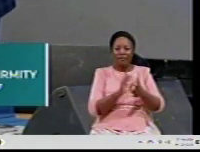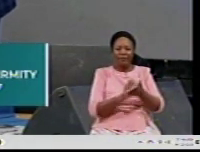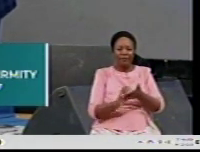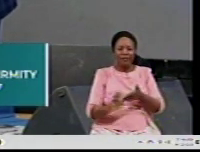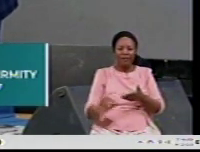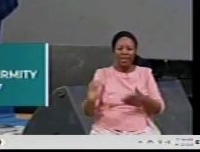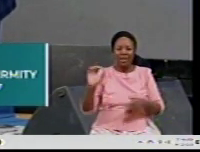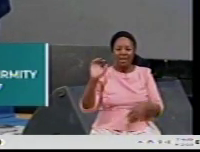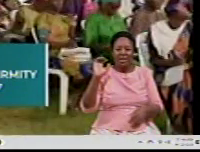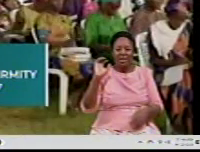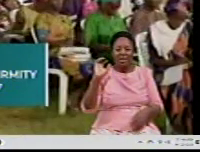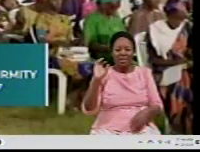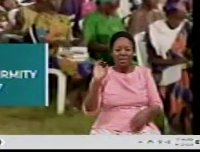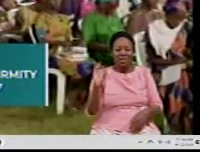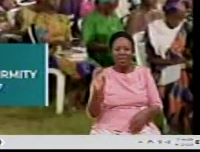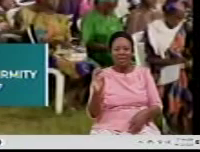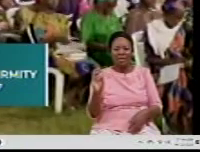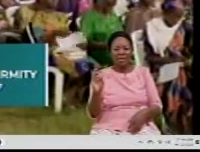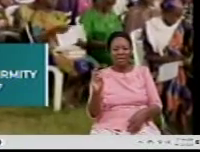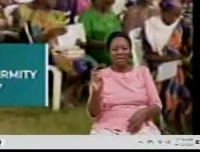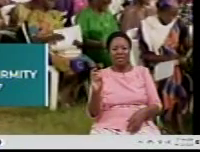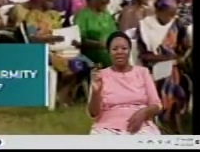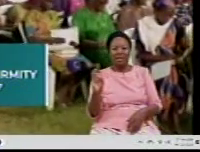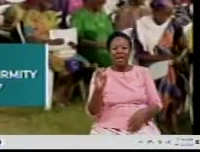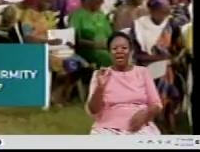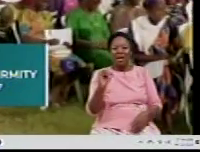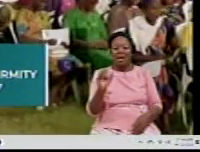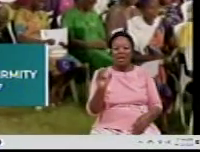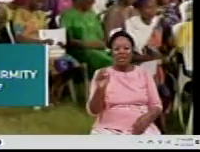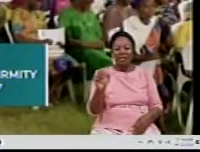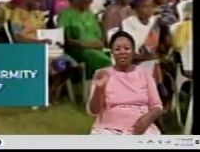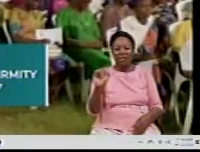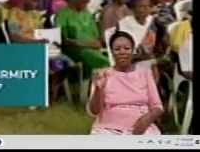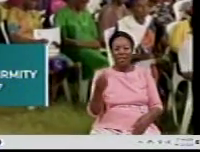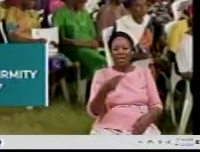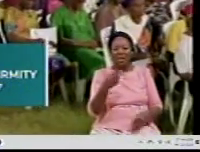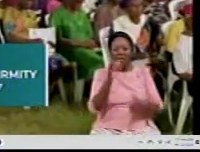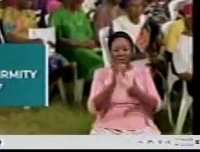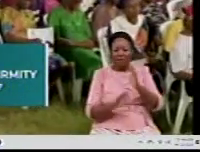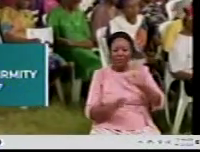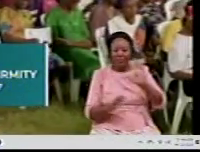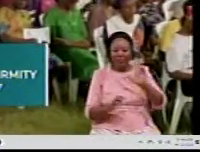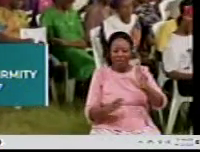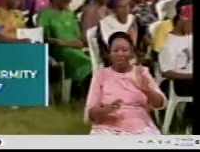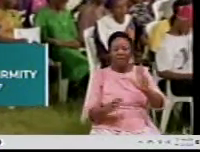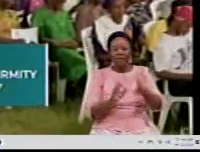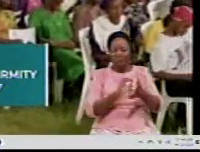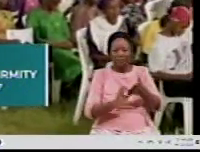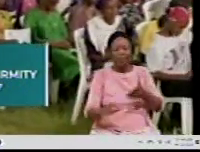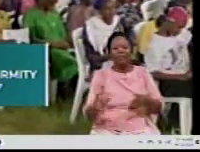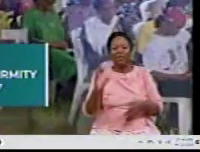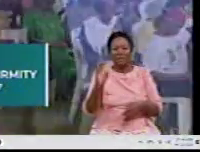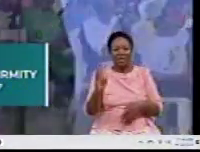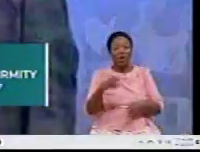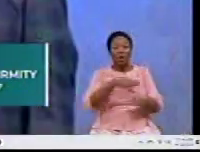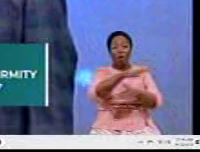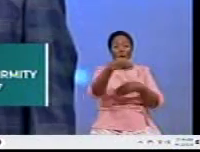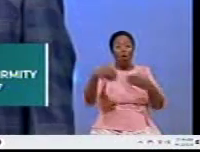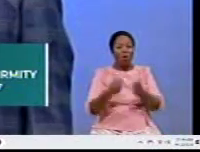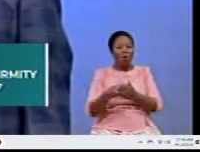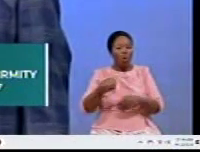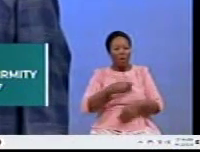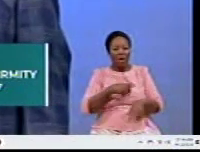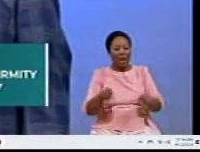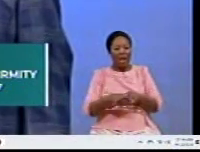chapter 53, we're looking at verse 8. All we like sheep have